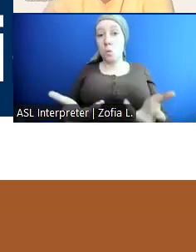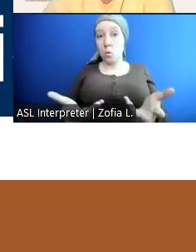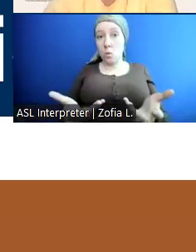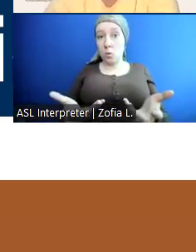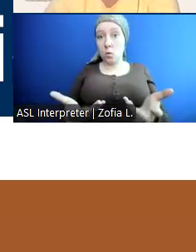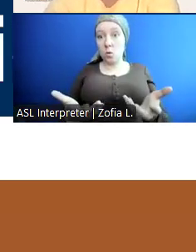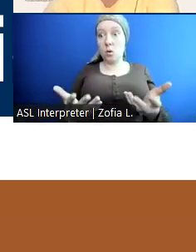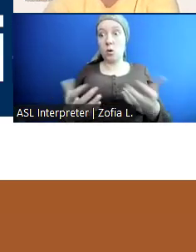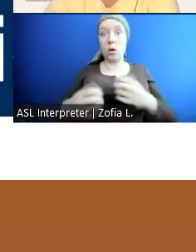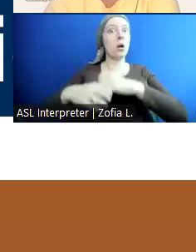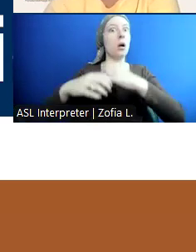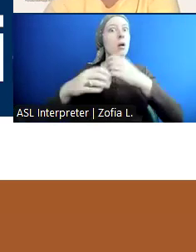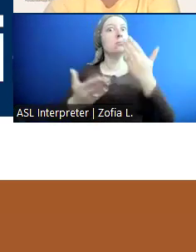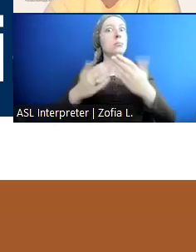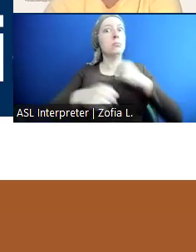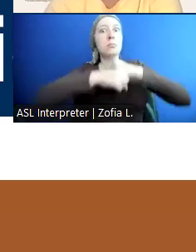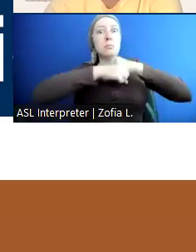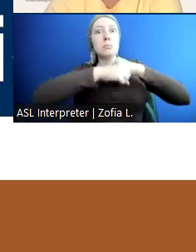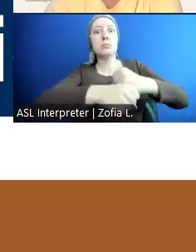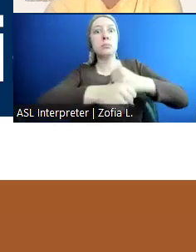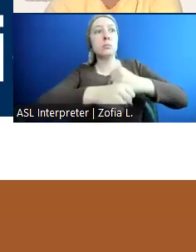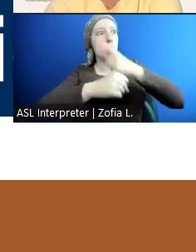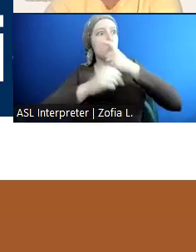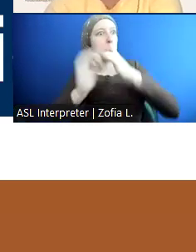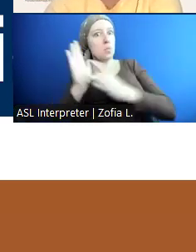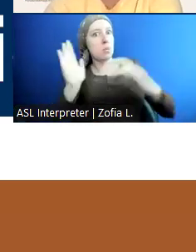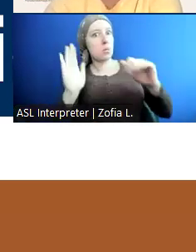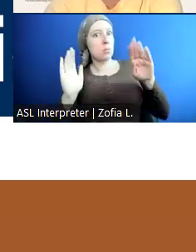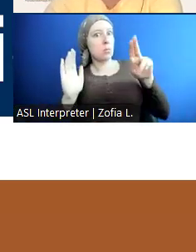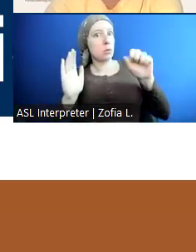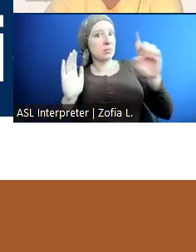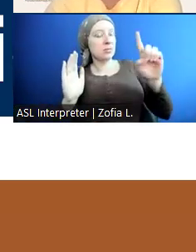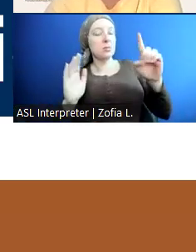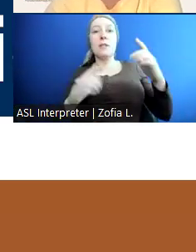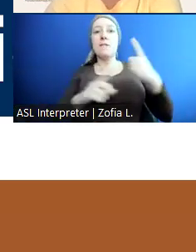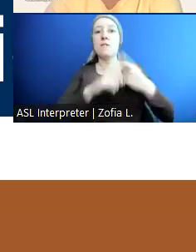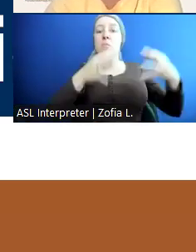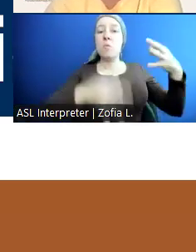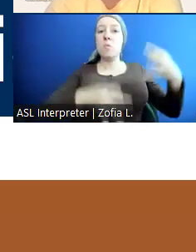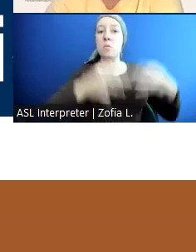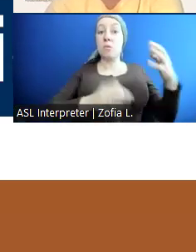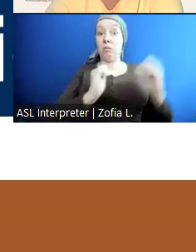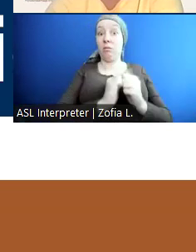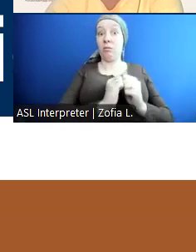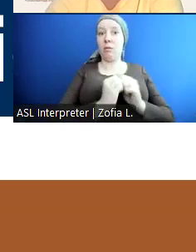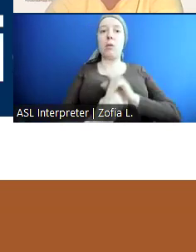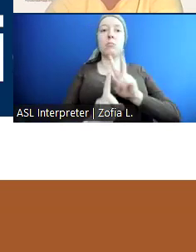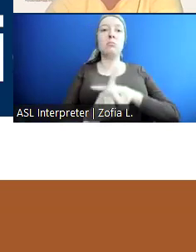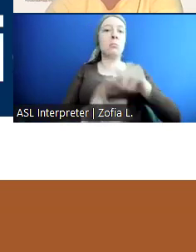even protect the perpetrator from prosecution by utilizing